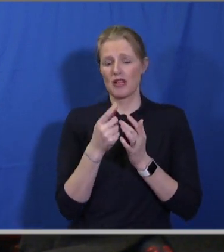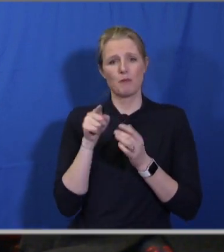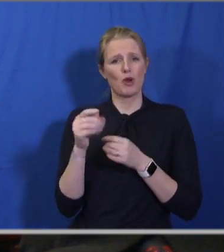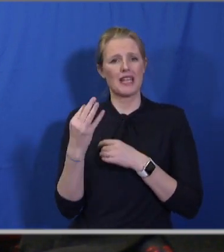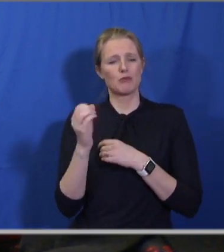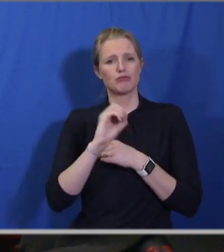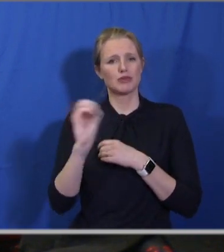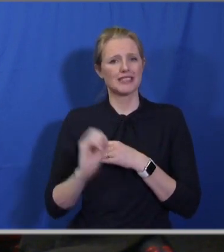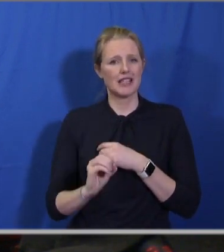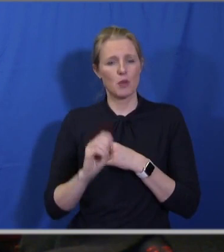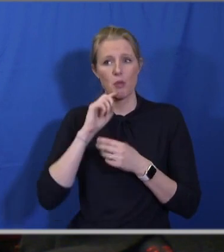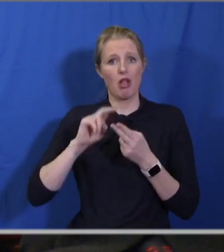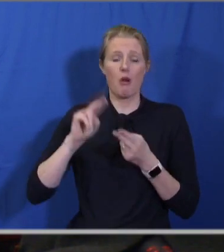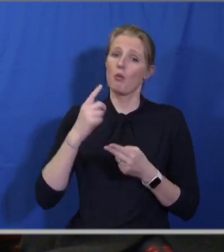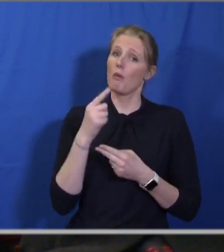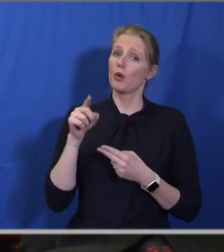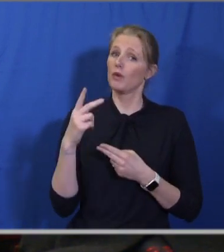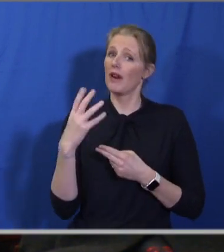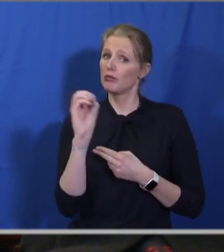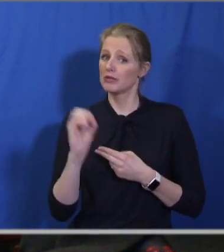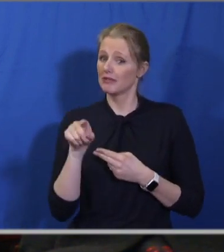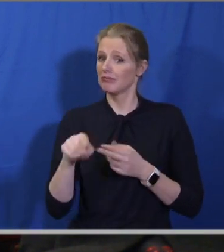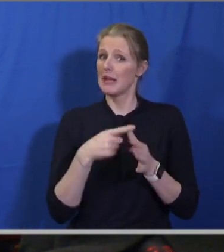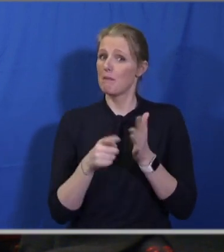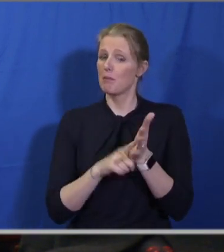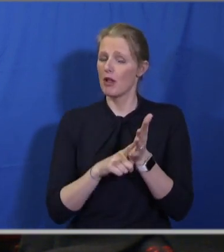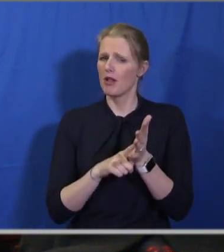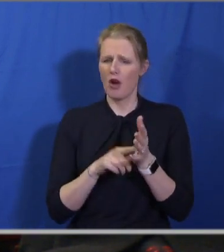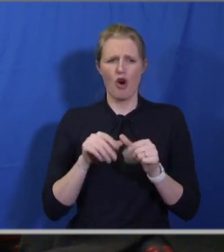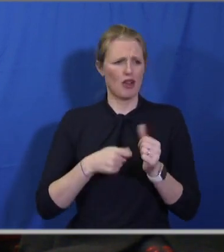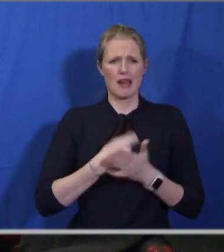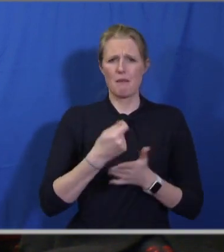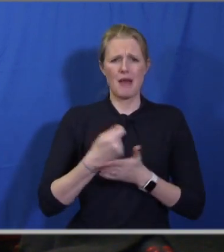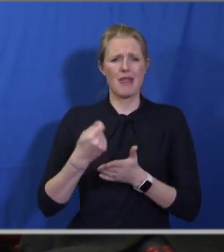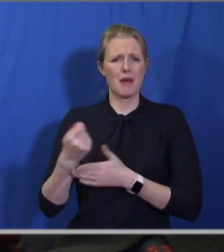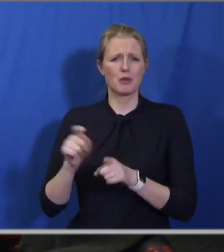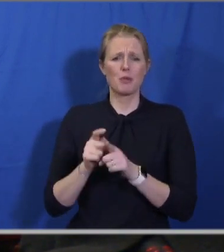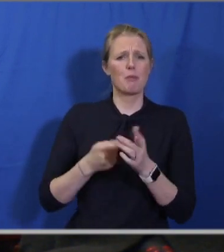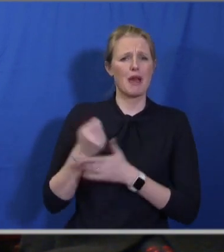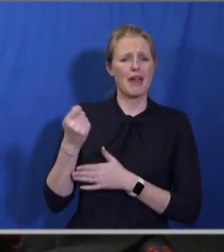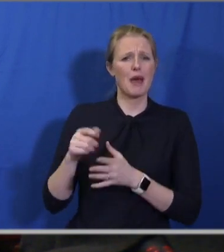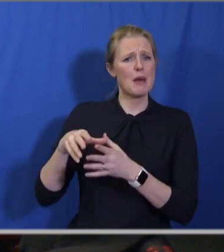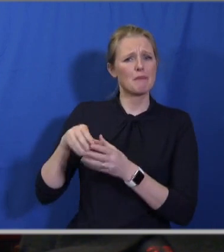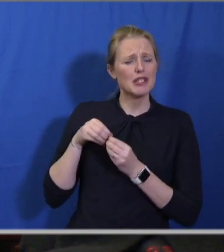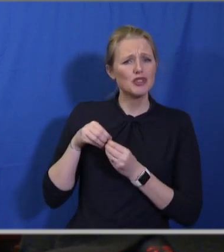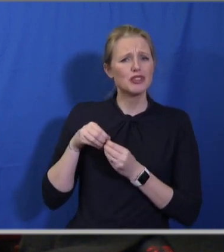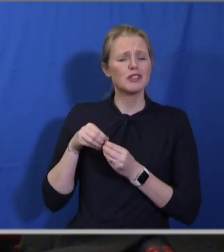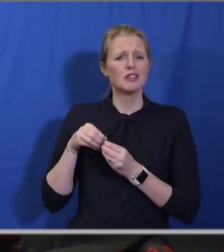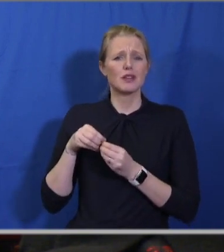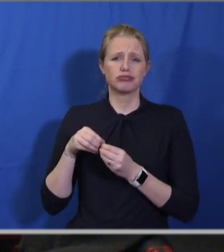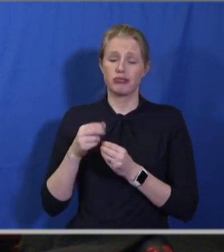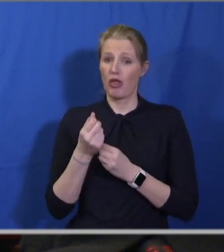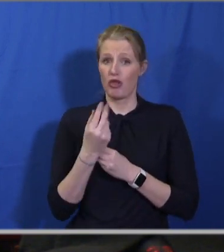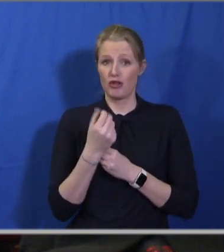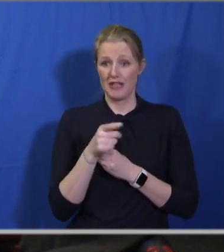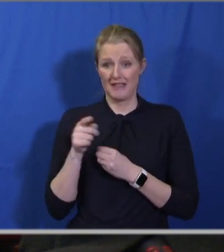and will go up 1.25% come April? Also have to pay towards a pension. There's no way on £13.50